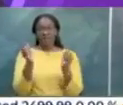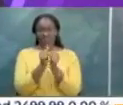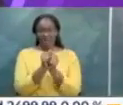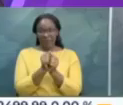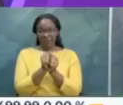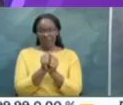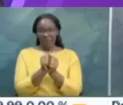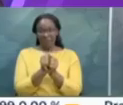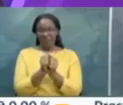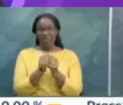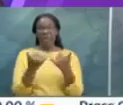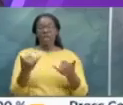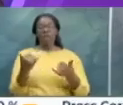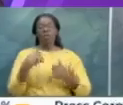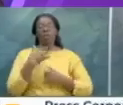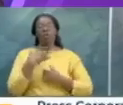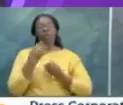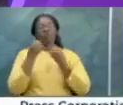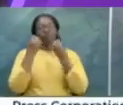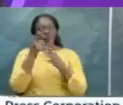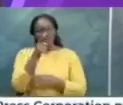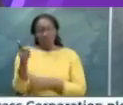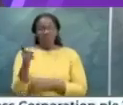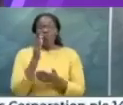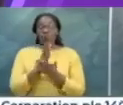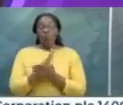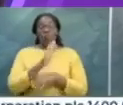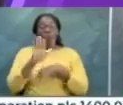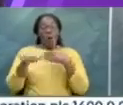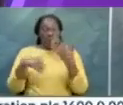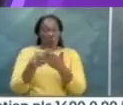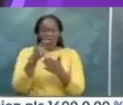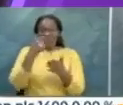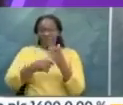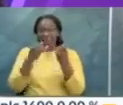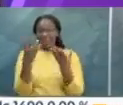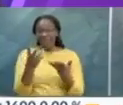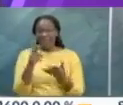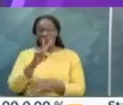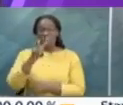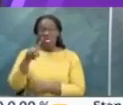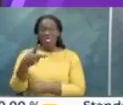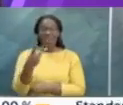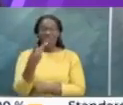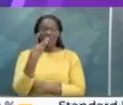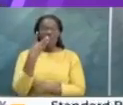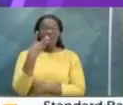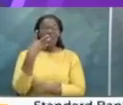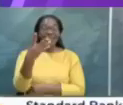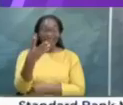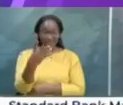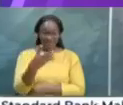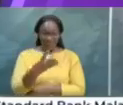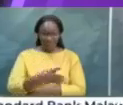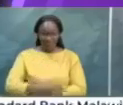Now, let me tell you, it is all at the price of 2,400.